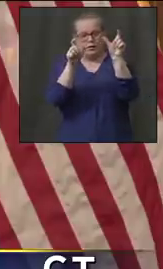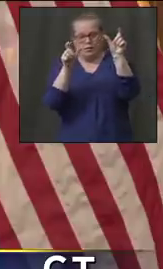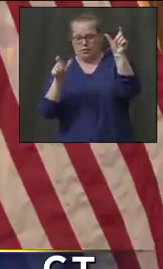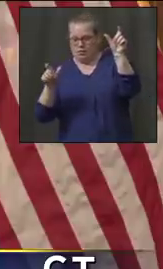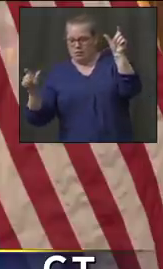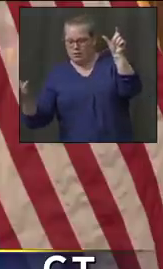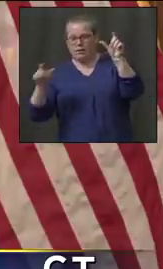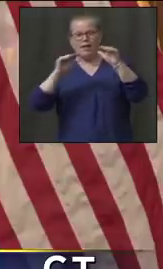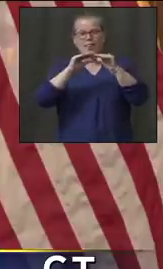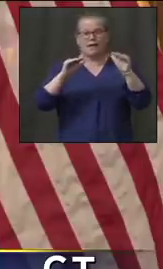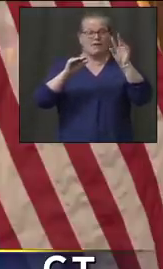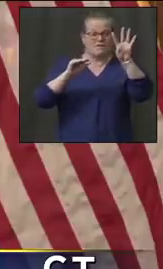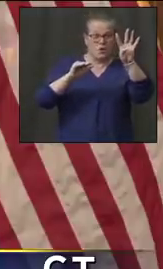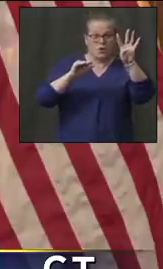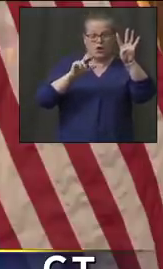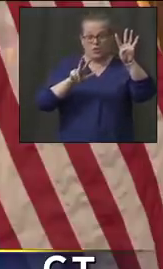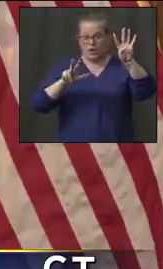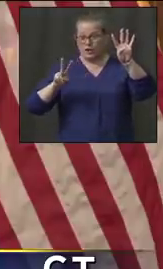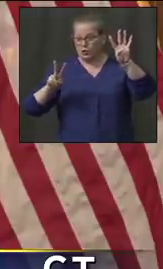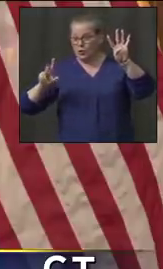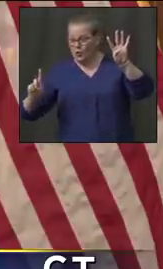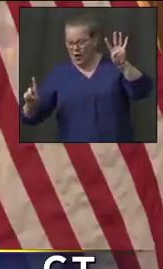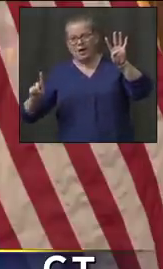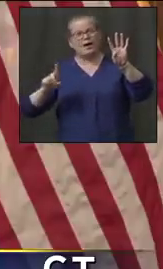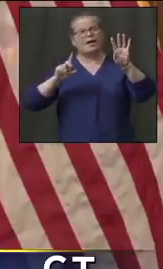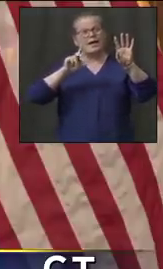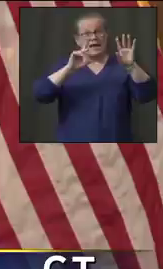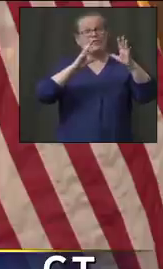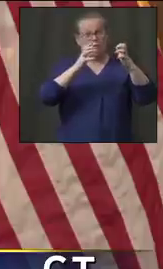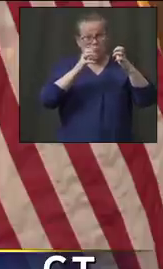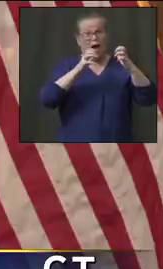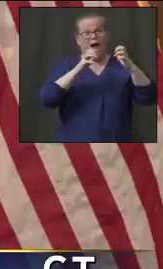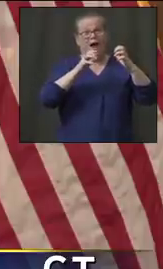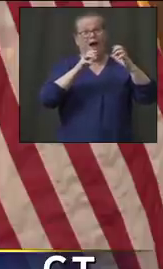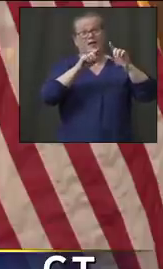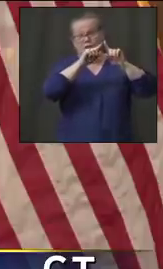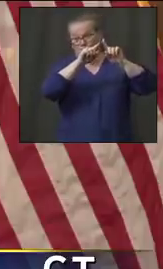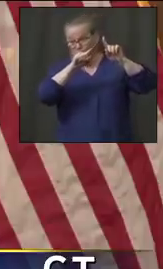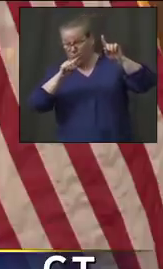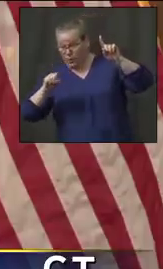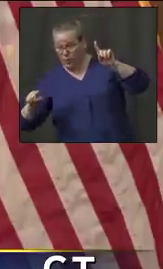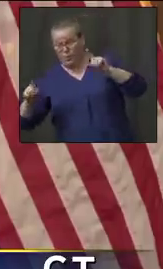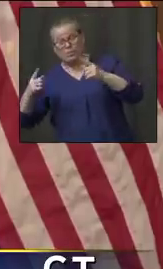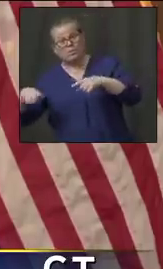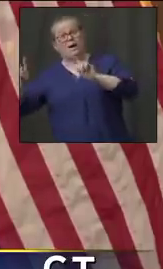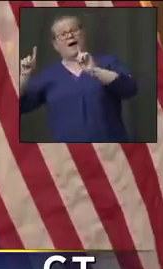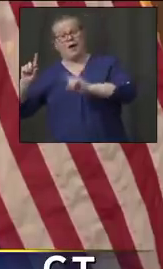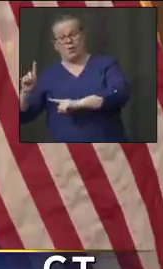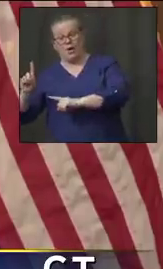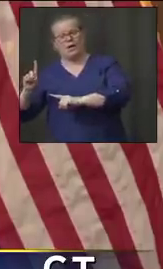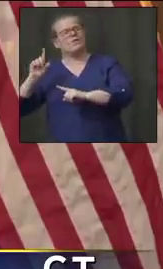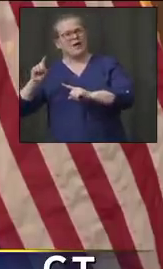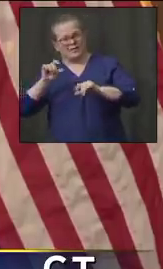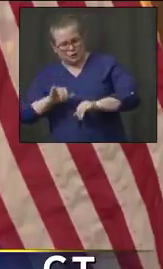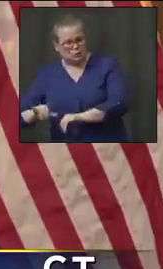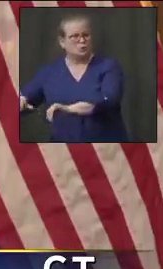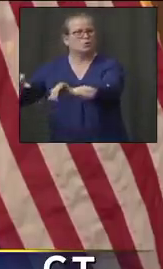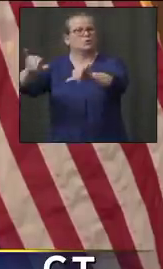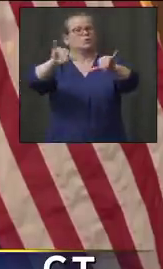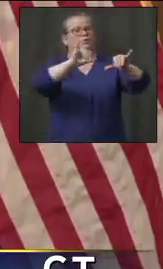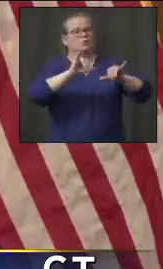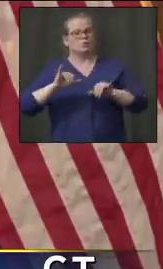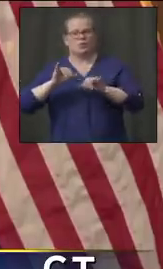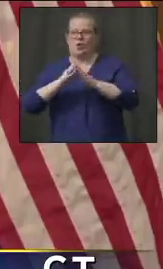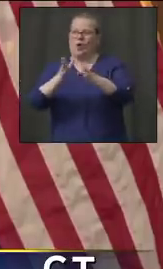to be that coordination throughout the whole state. So we're going to consistently have policies that will be uniformed